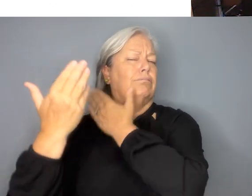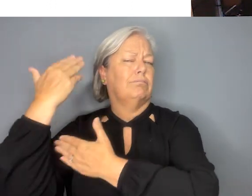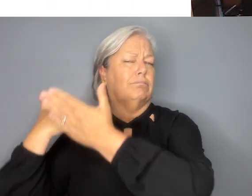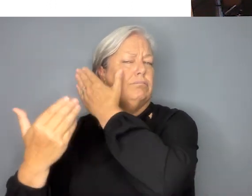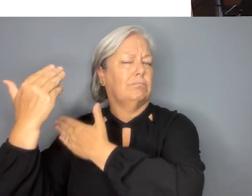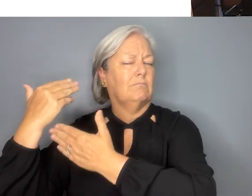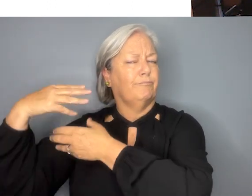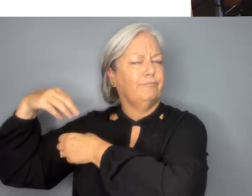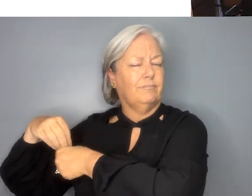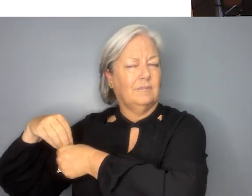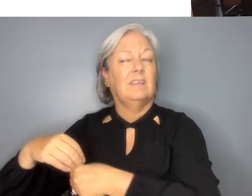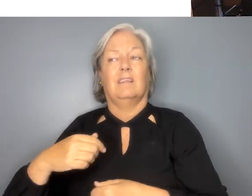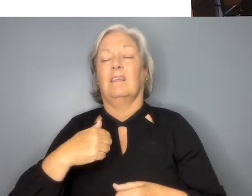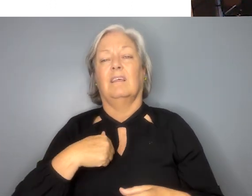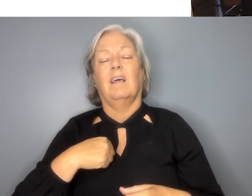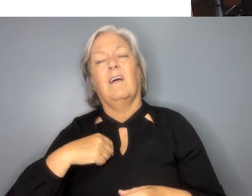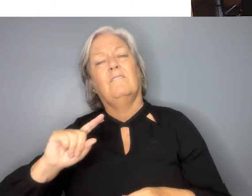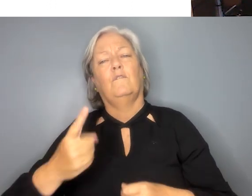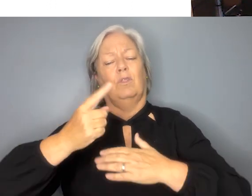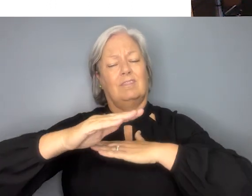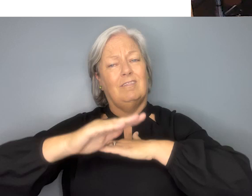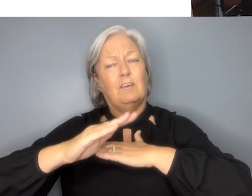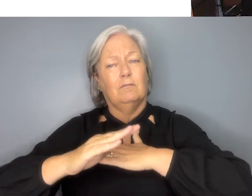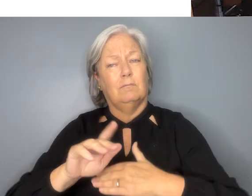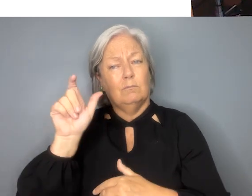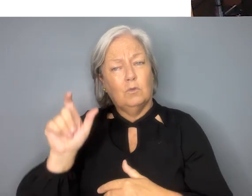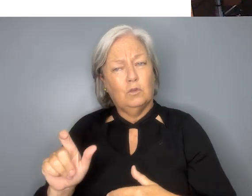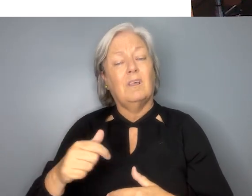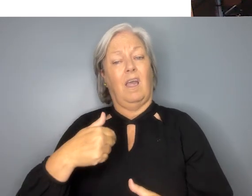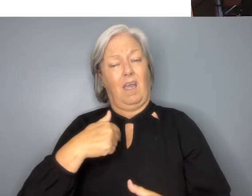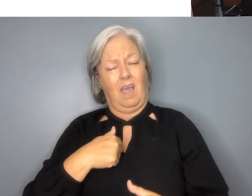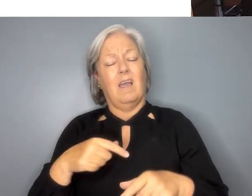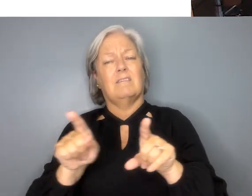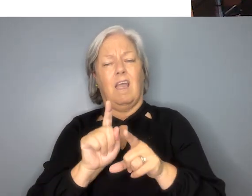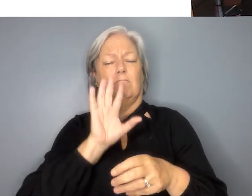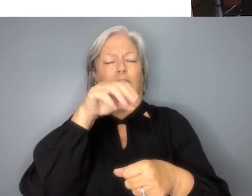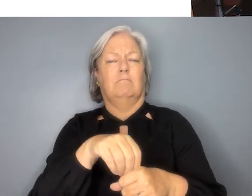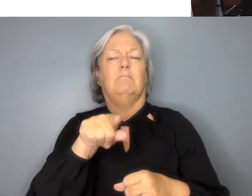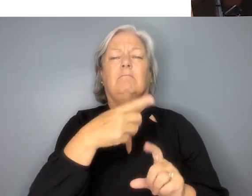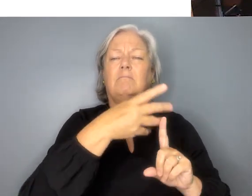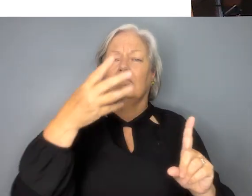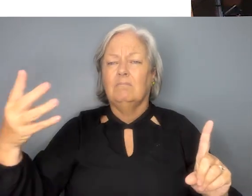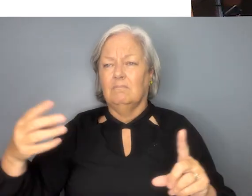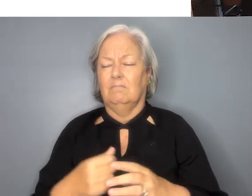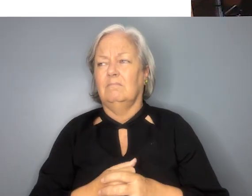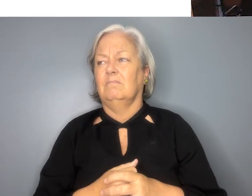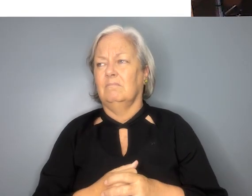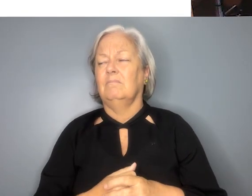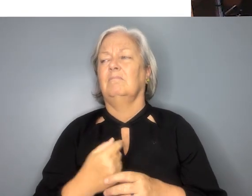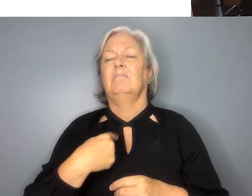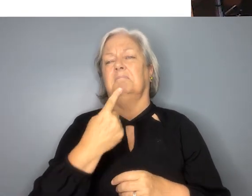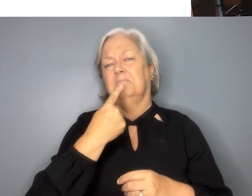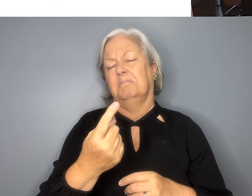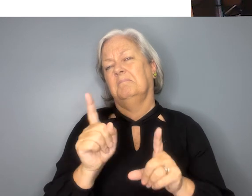cultural background of being a First Nations man living with disability who also identifies as LGBTIQ+. I use